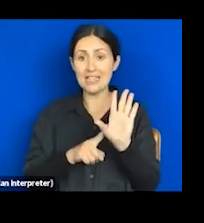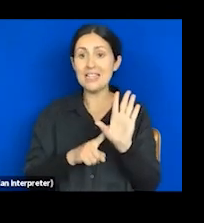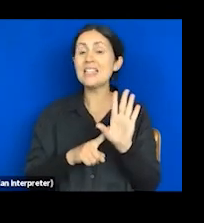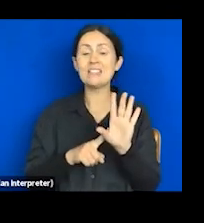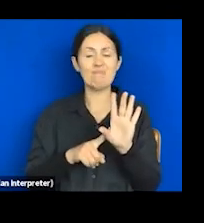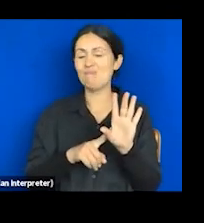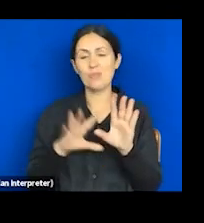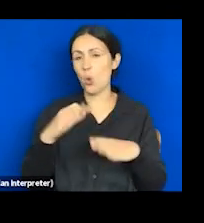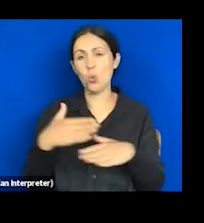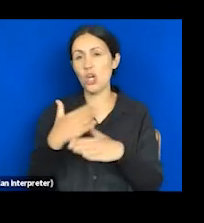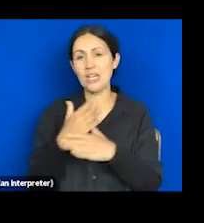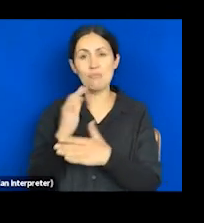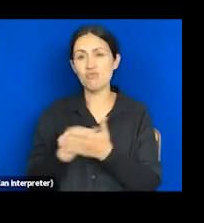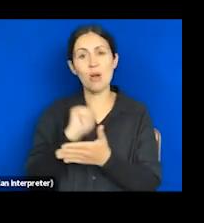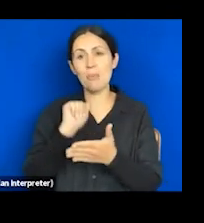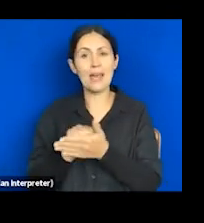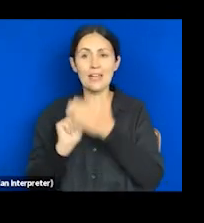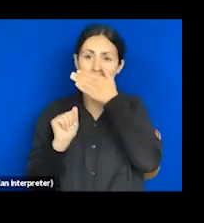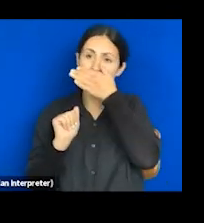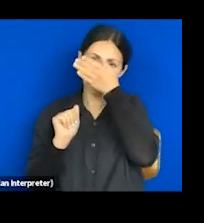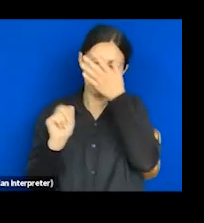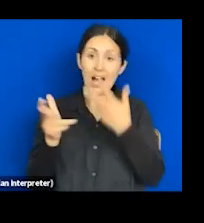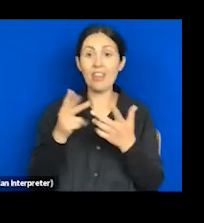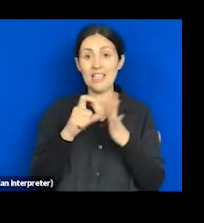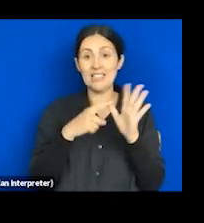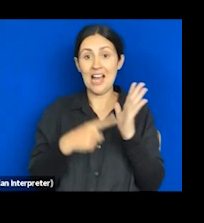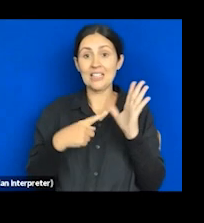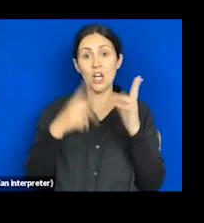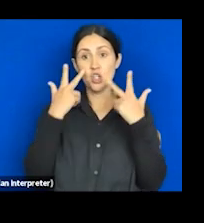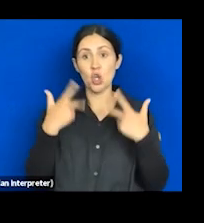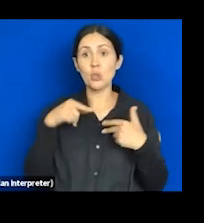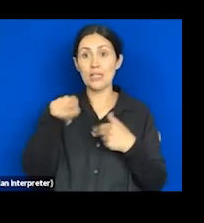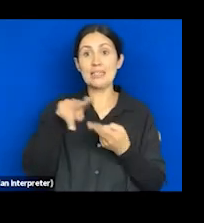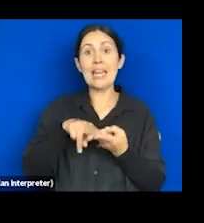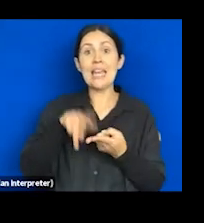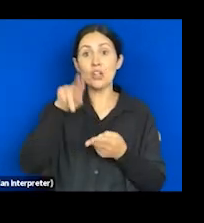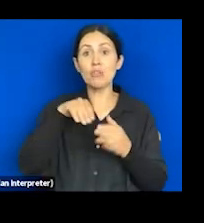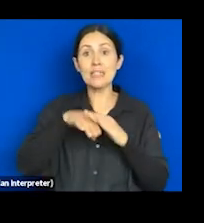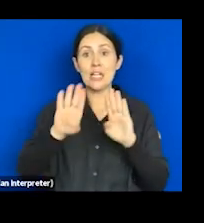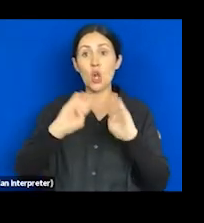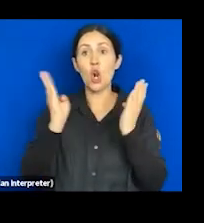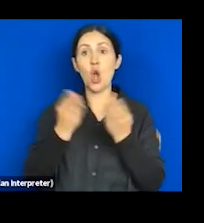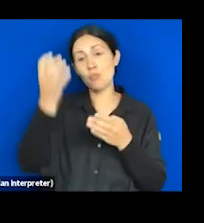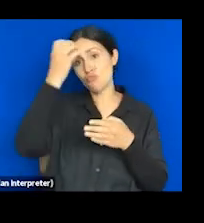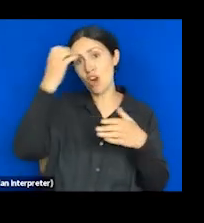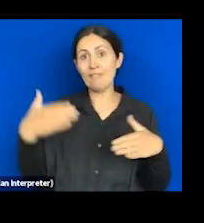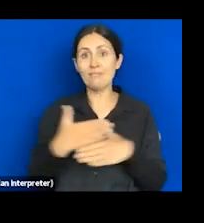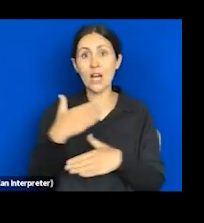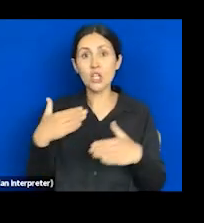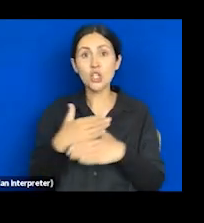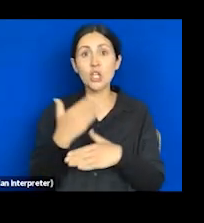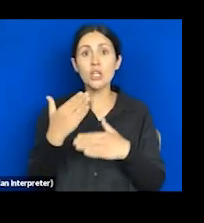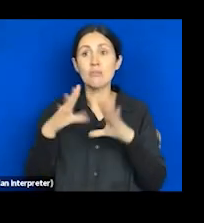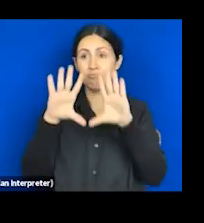And in related data sets, we've seen this effect, this increase in global brain function and the breaking down of